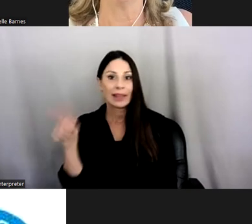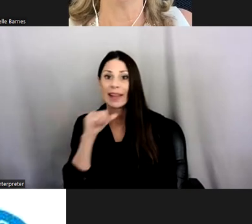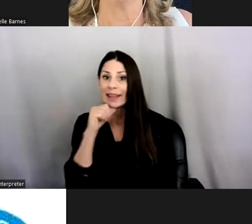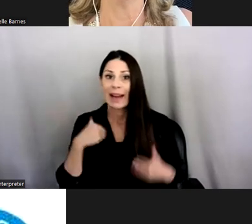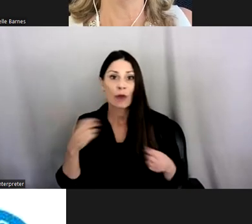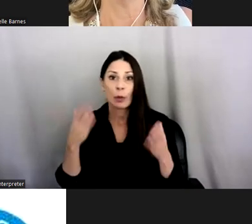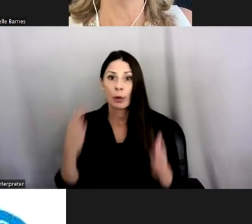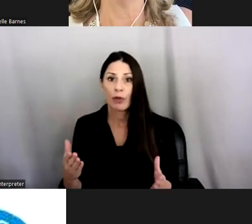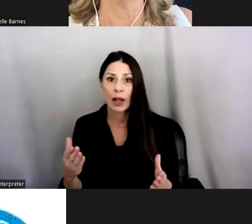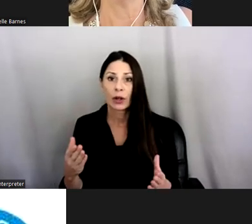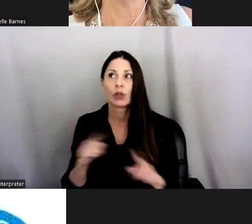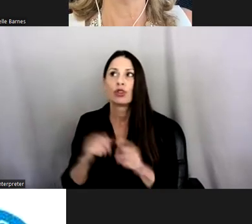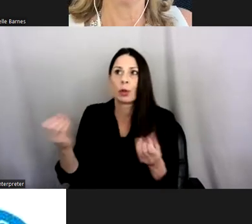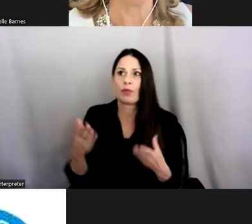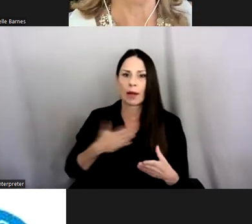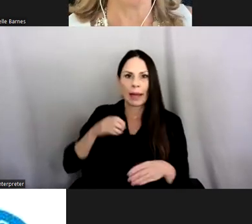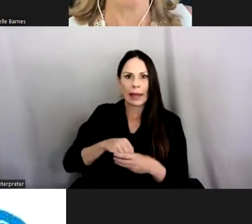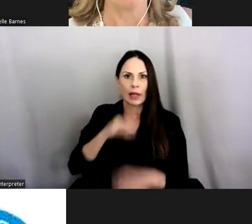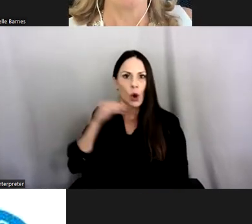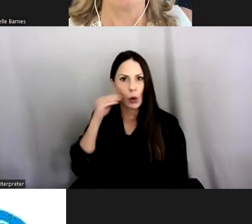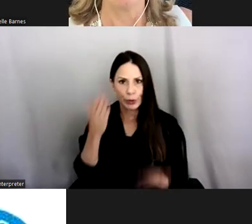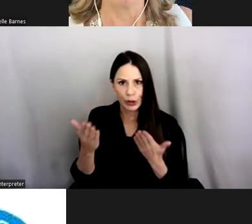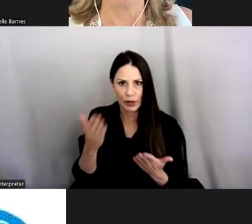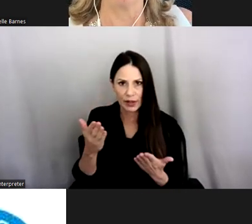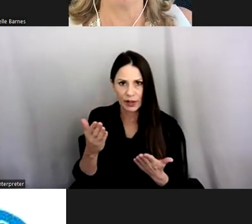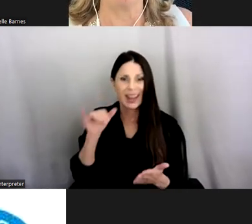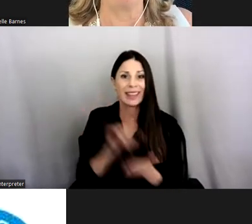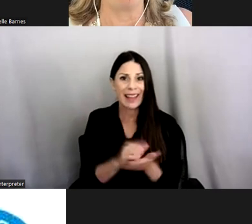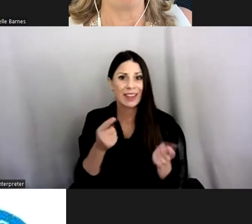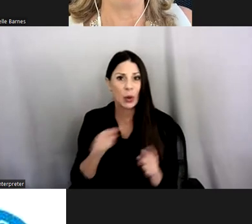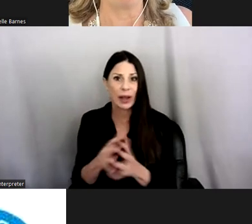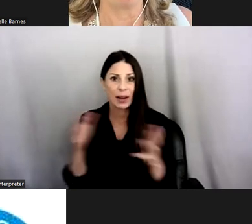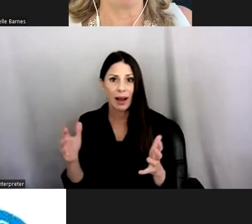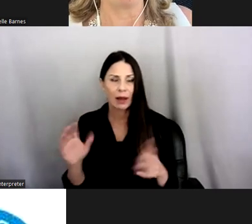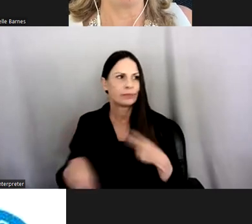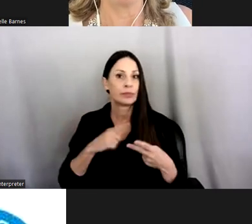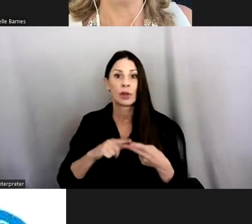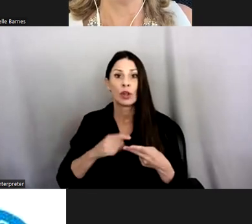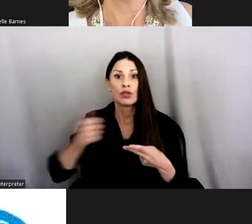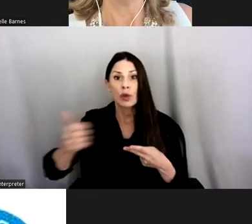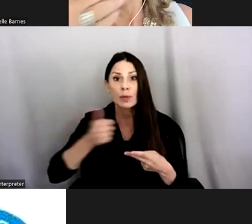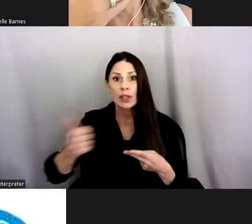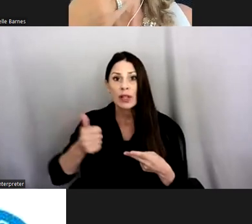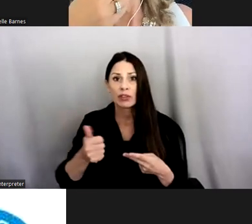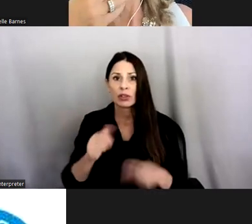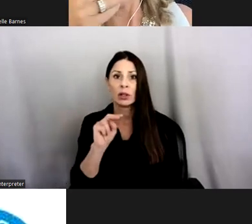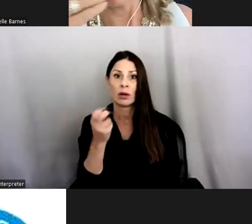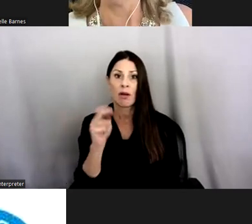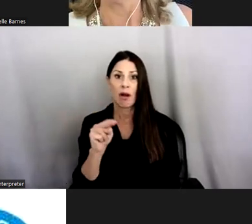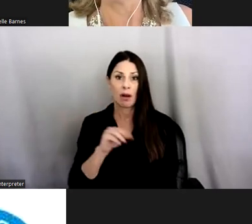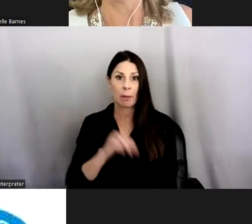services. That's going on a lot, even when it comes to transportation, non-medical transportation.